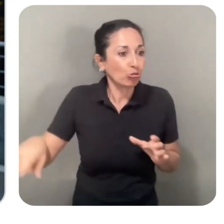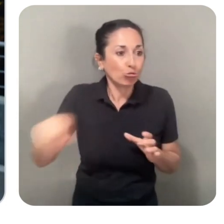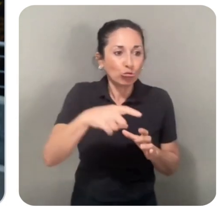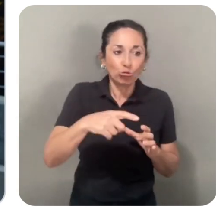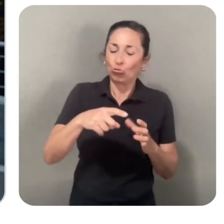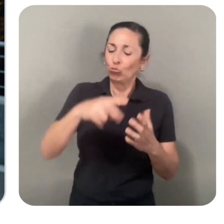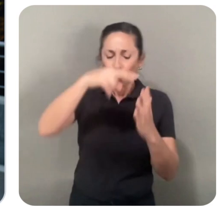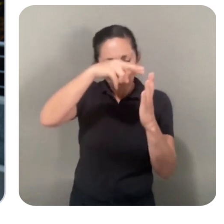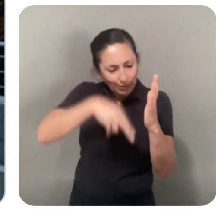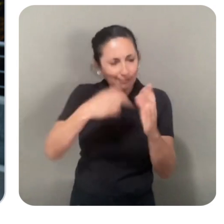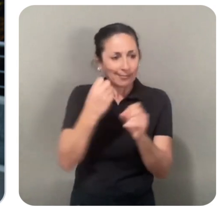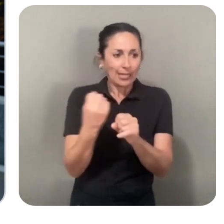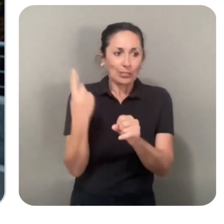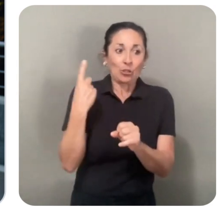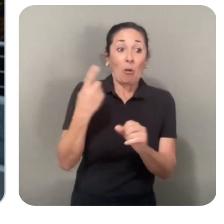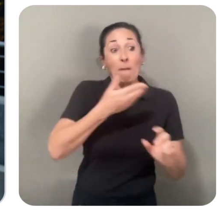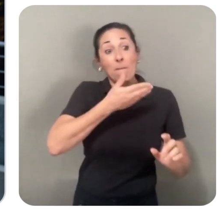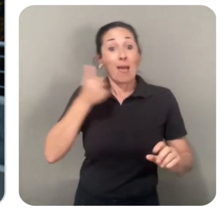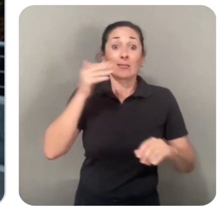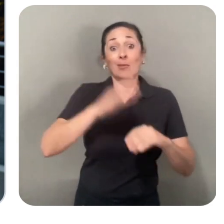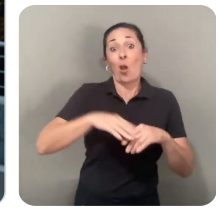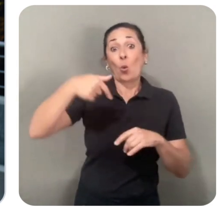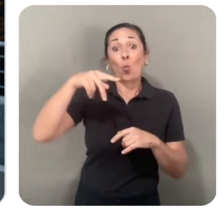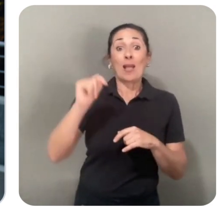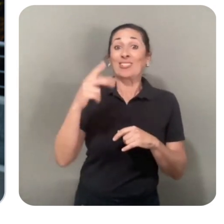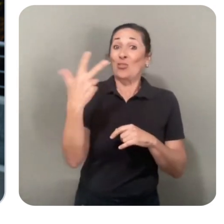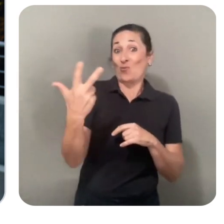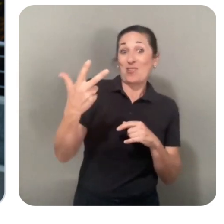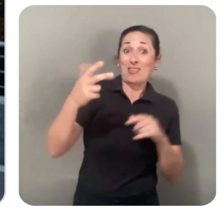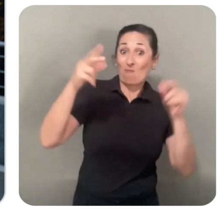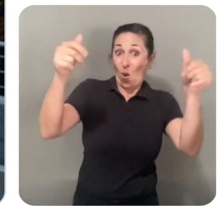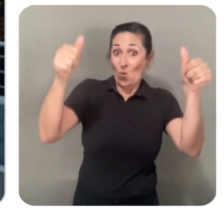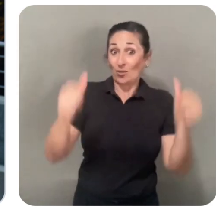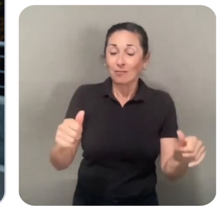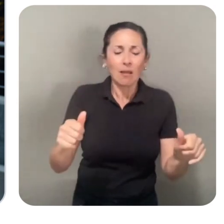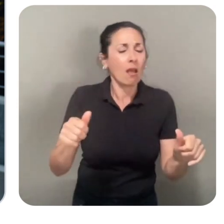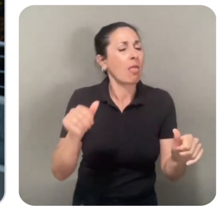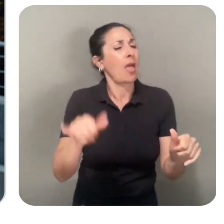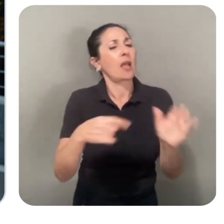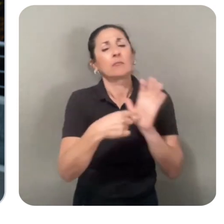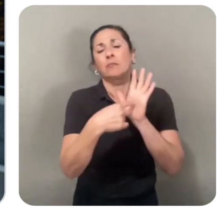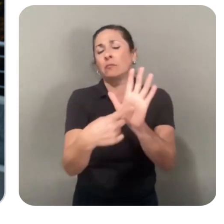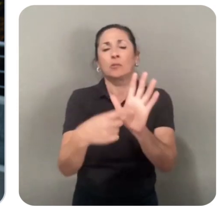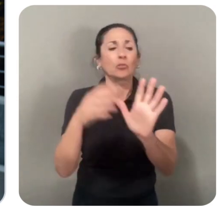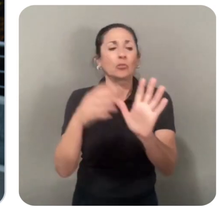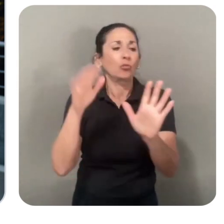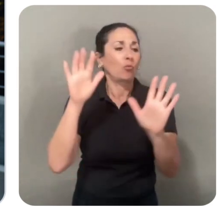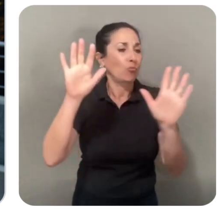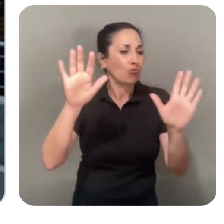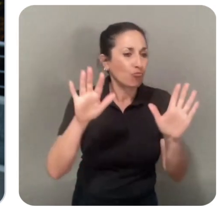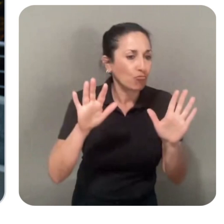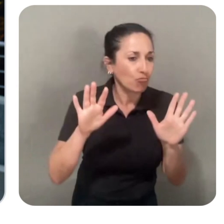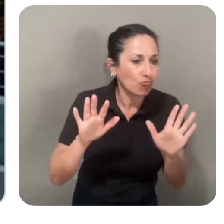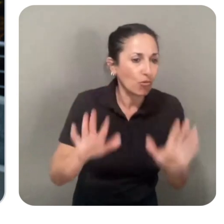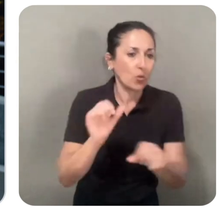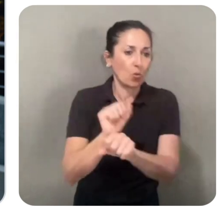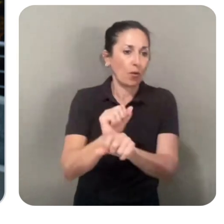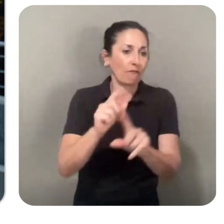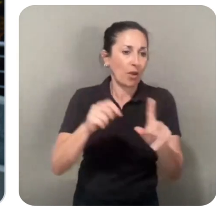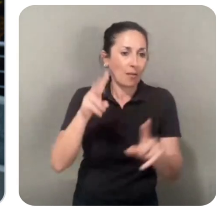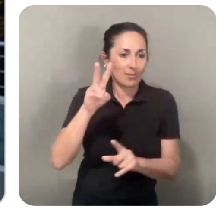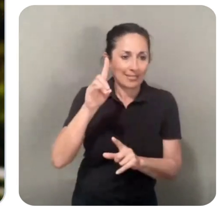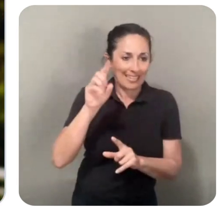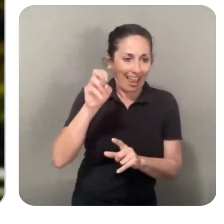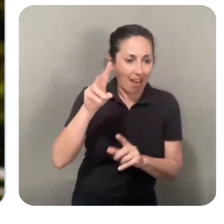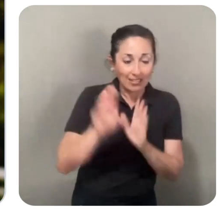read last year's Best on Quest 3 post, which highlights the work of some great devs making their titles shine on the Quest 3